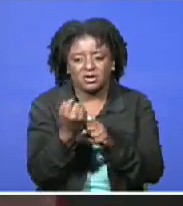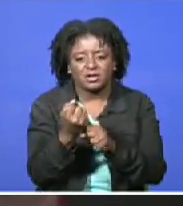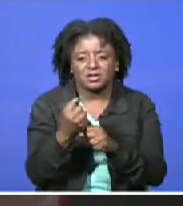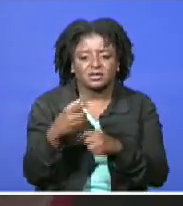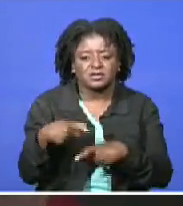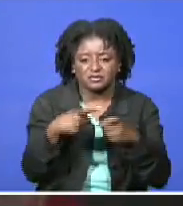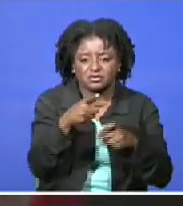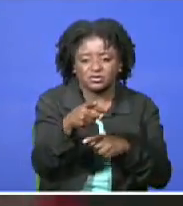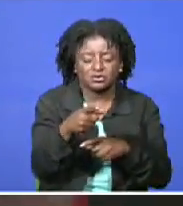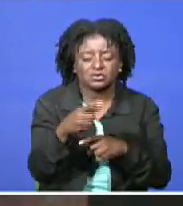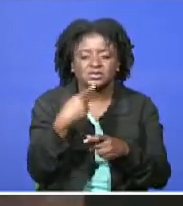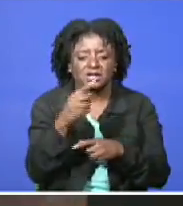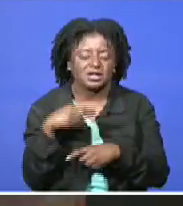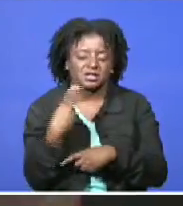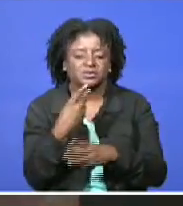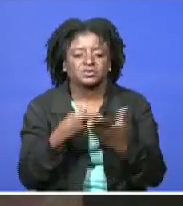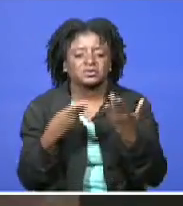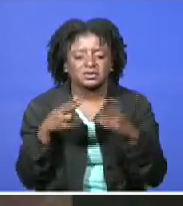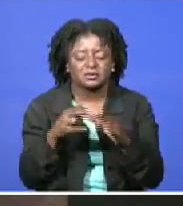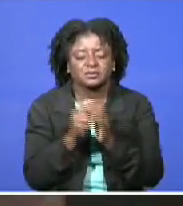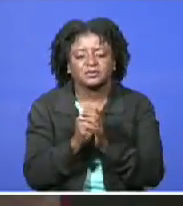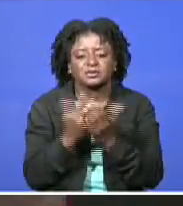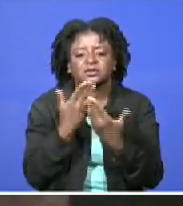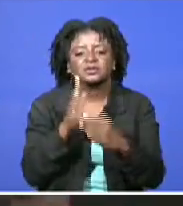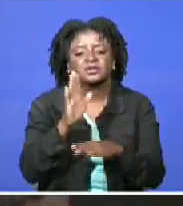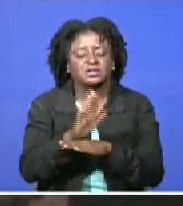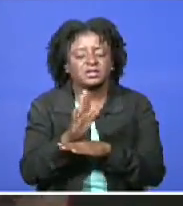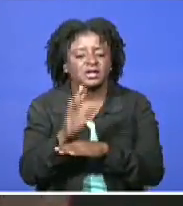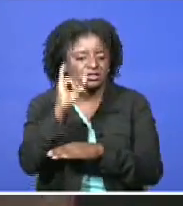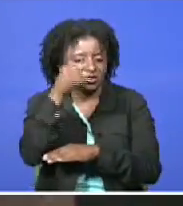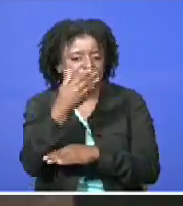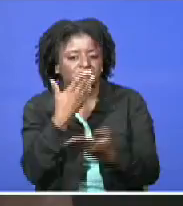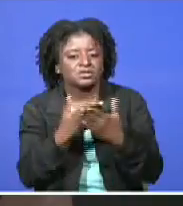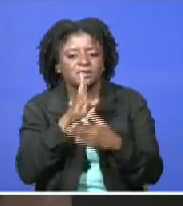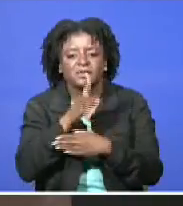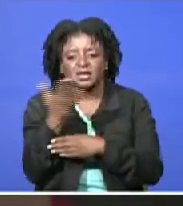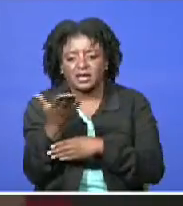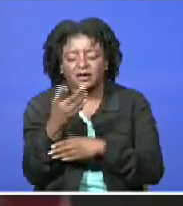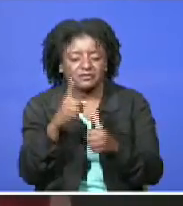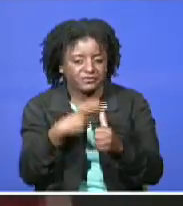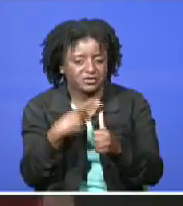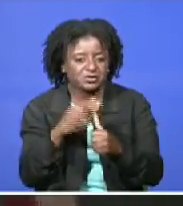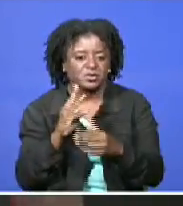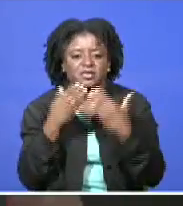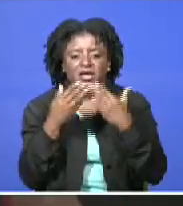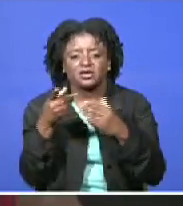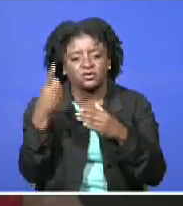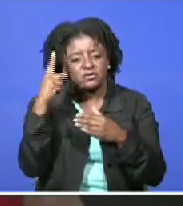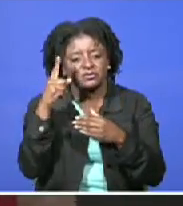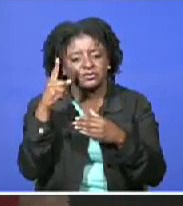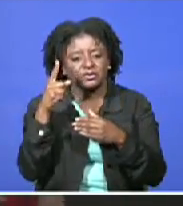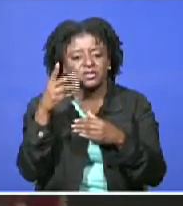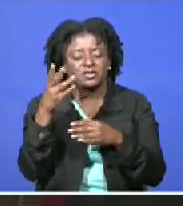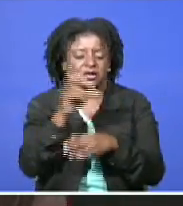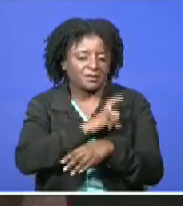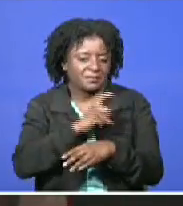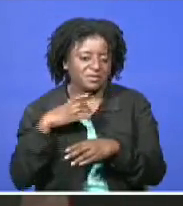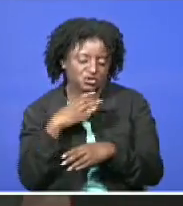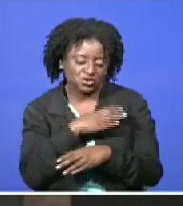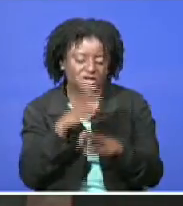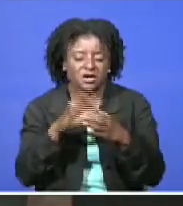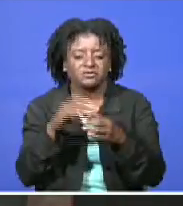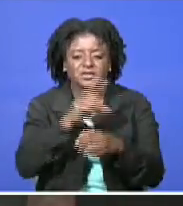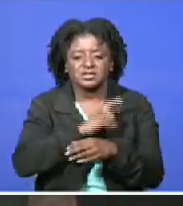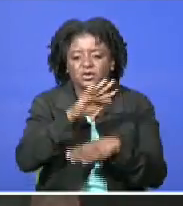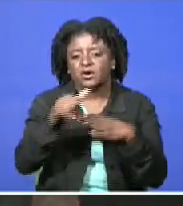to you guys and tell us what's going on. Good night, Jonathan. It's good to be here. First of all, let me thank you on behalf of the Commissioner of Police and all the members of the